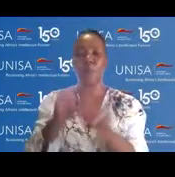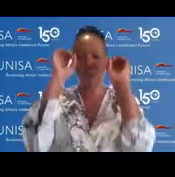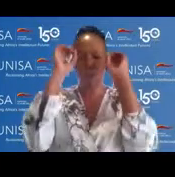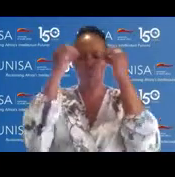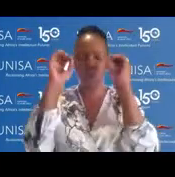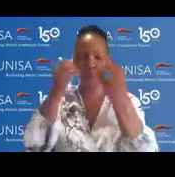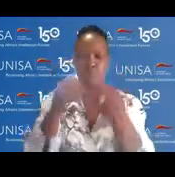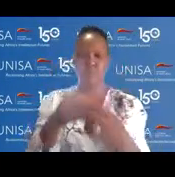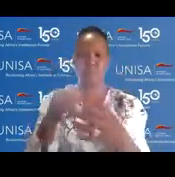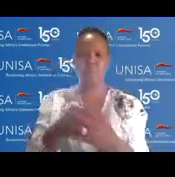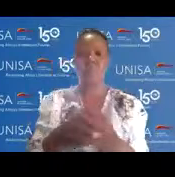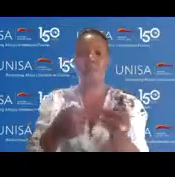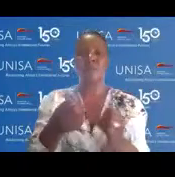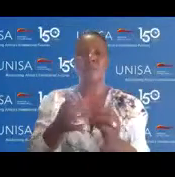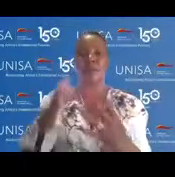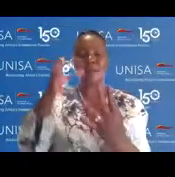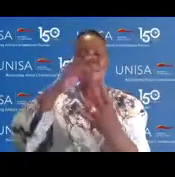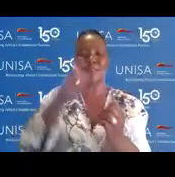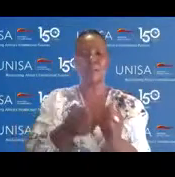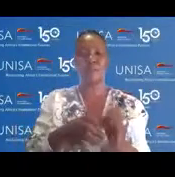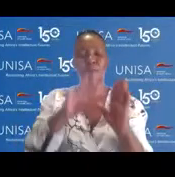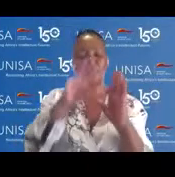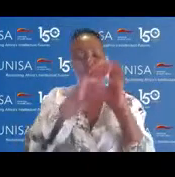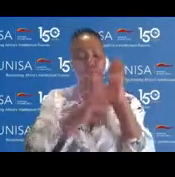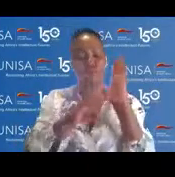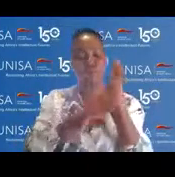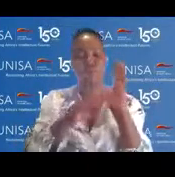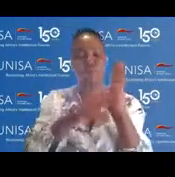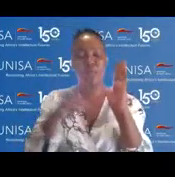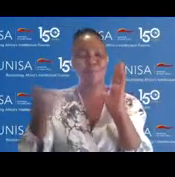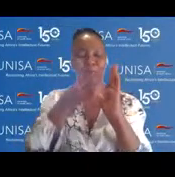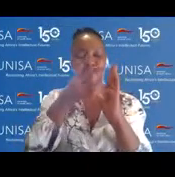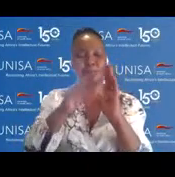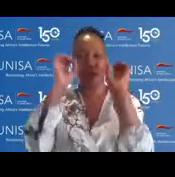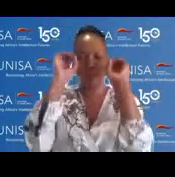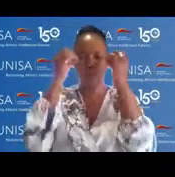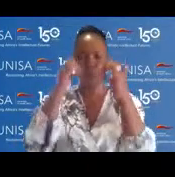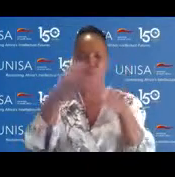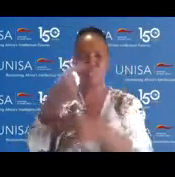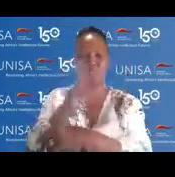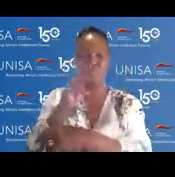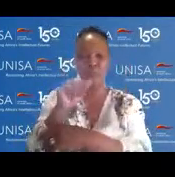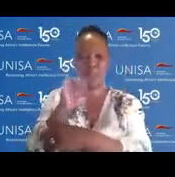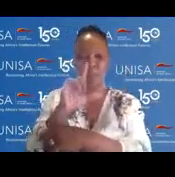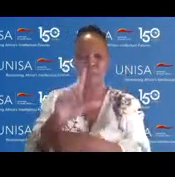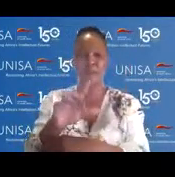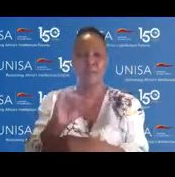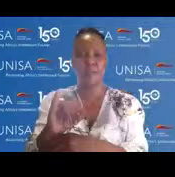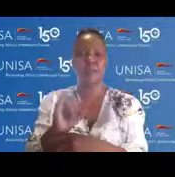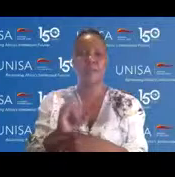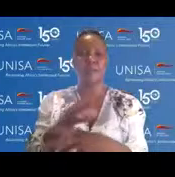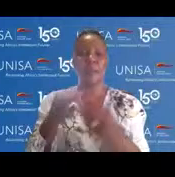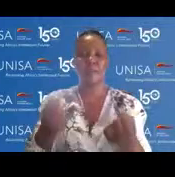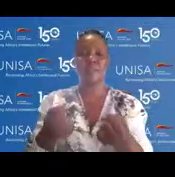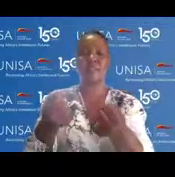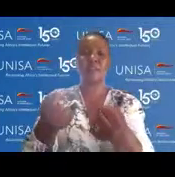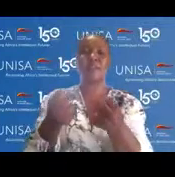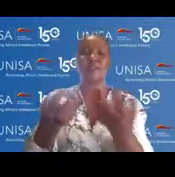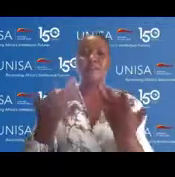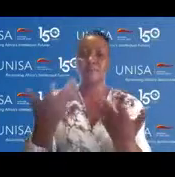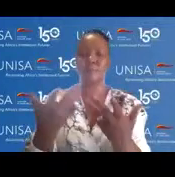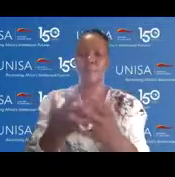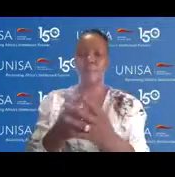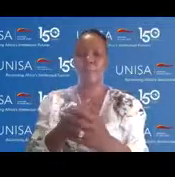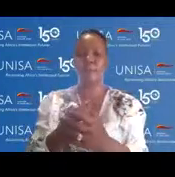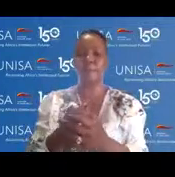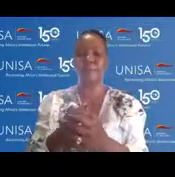menu option where I can see Google's installed. There's my Gmail and my Drive, Google Drive, Maps and YouTube and all